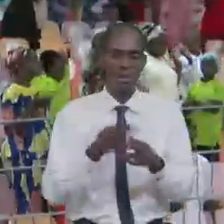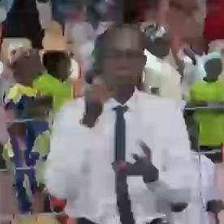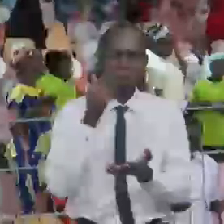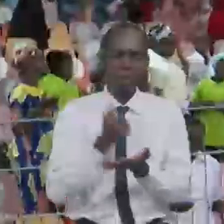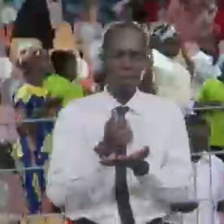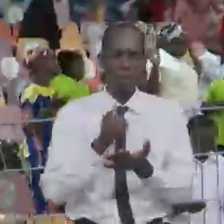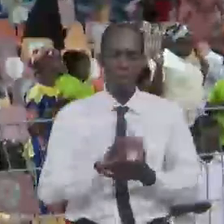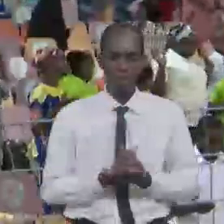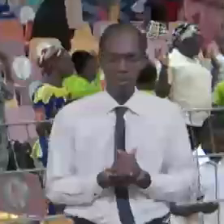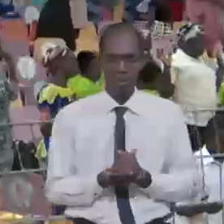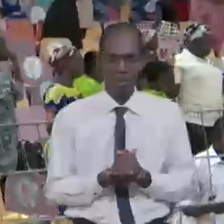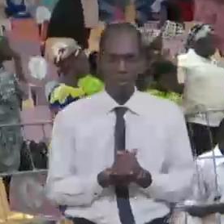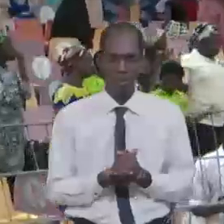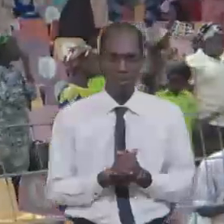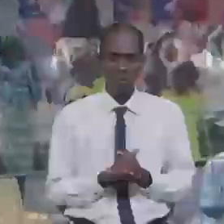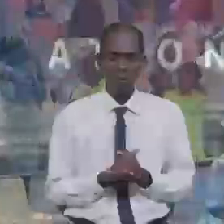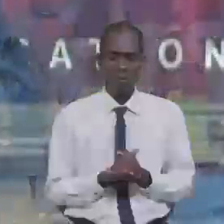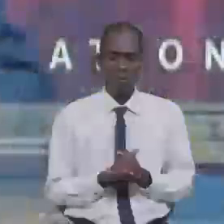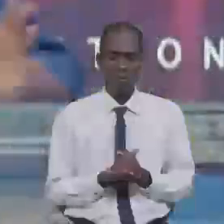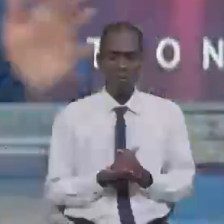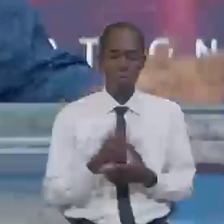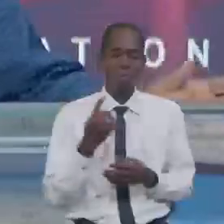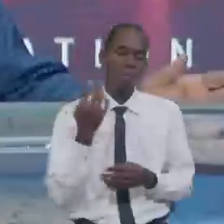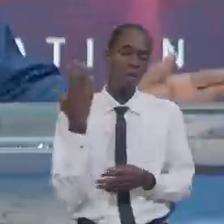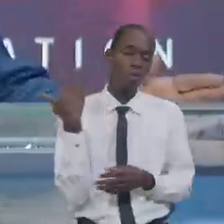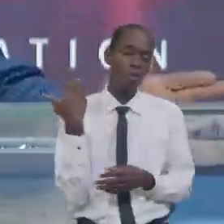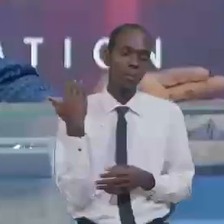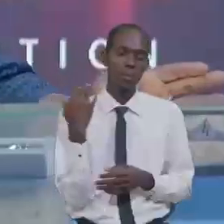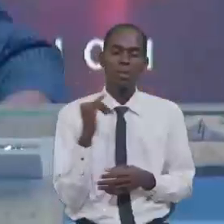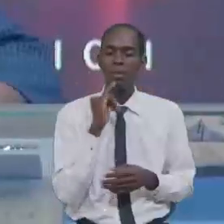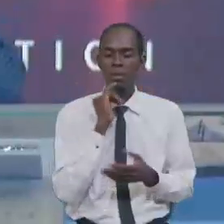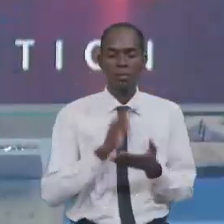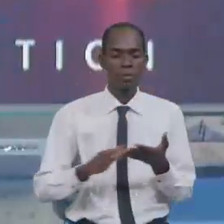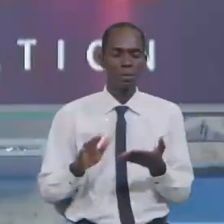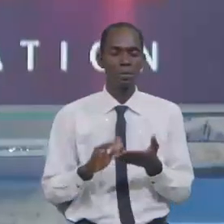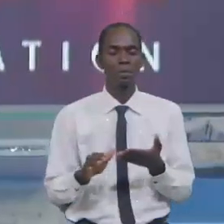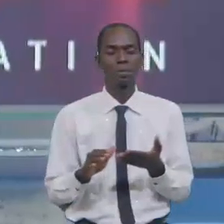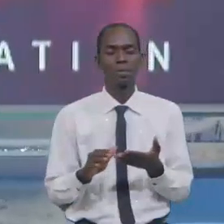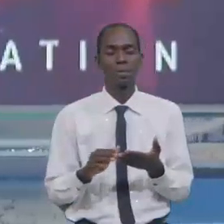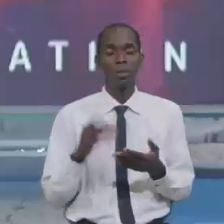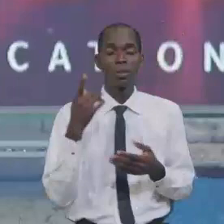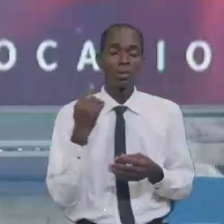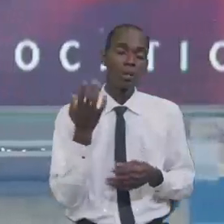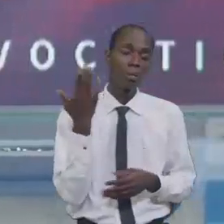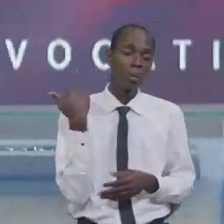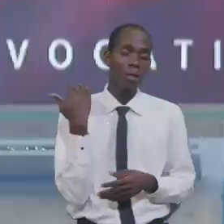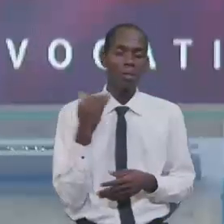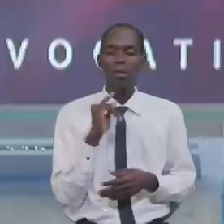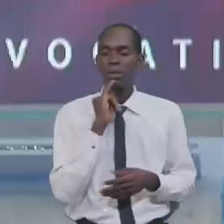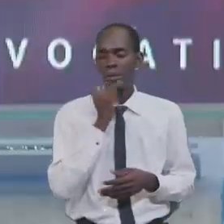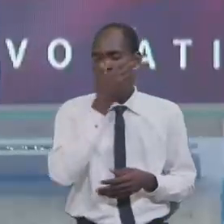name. The past is forgiven. The past is